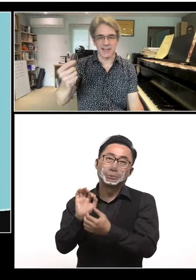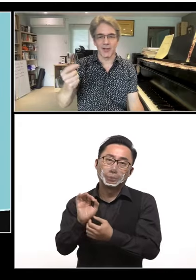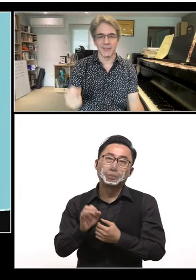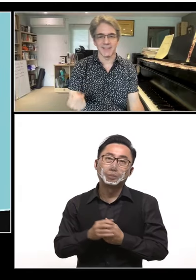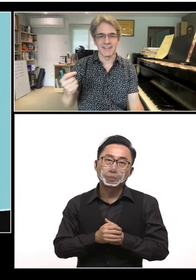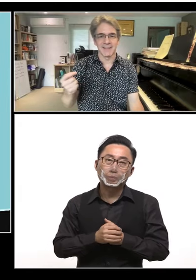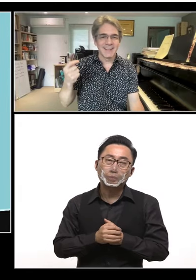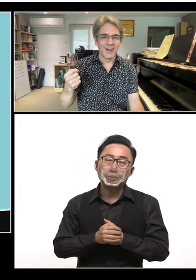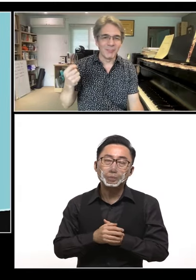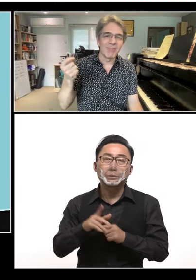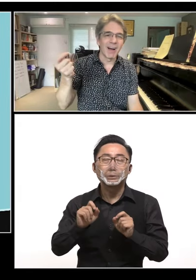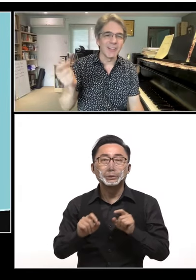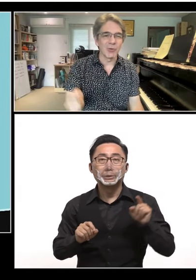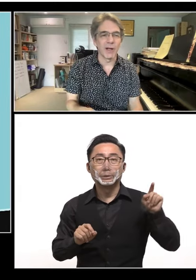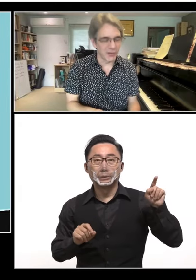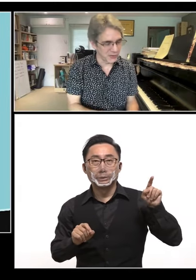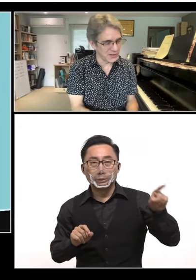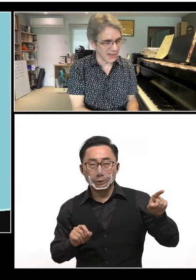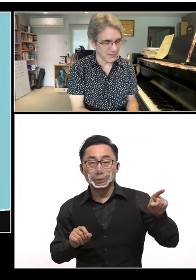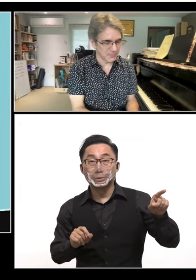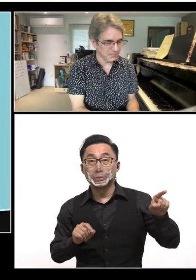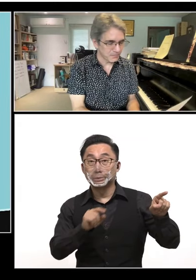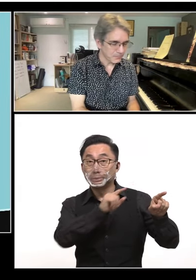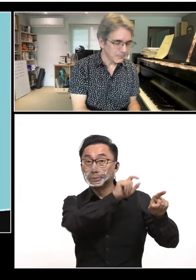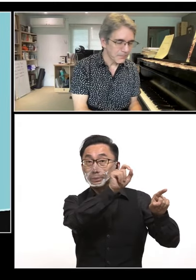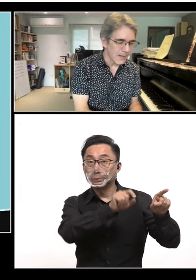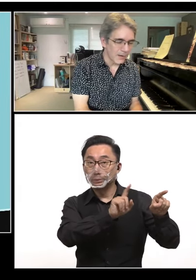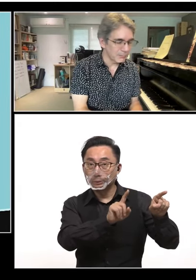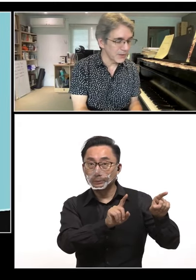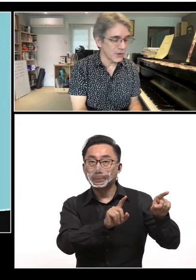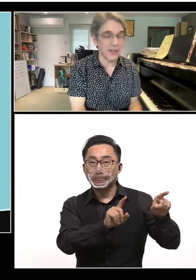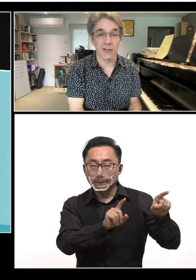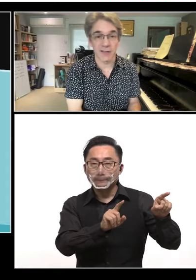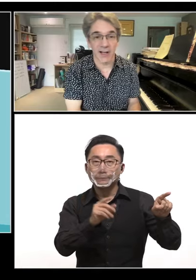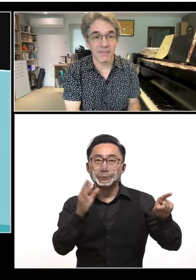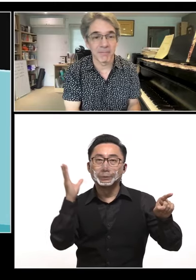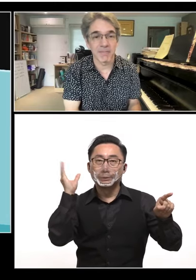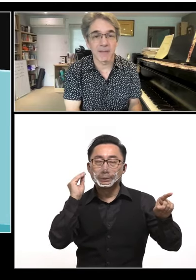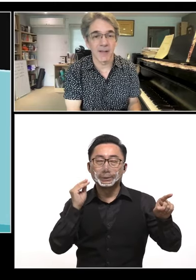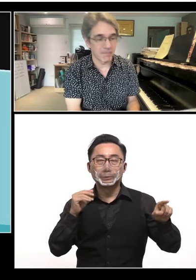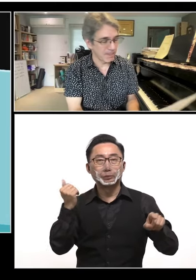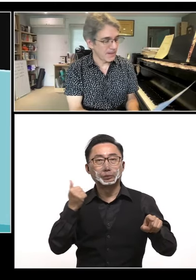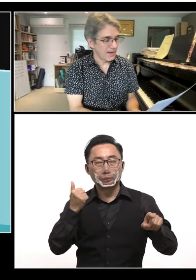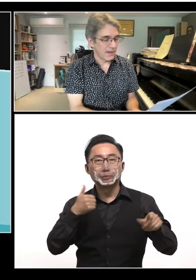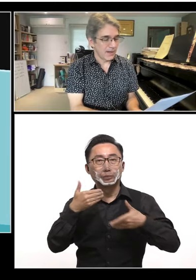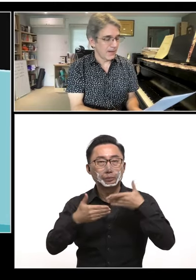about sound that I didn't quite understand. Please change the slide.